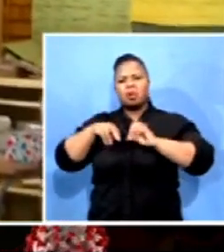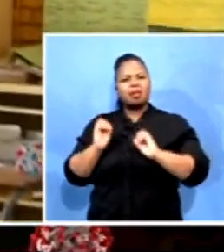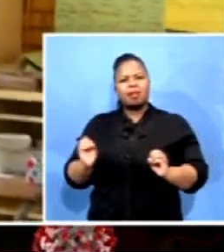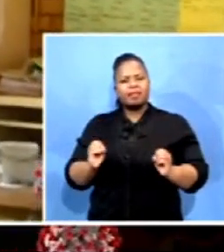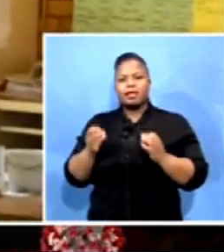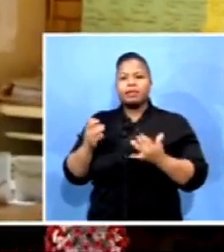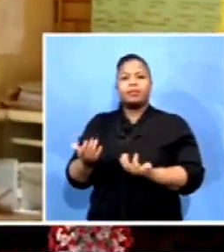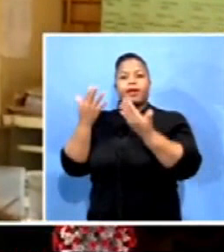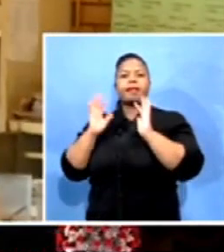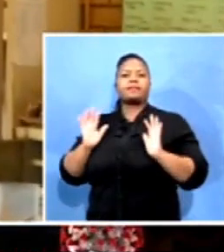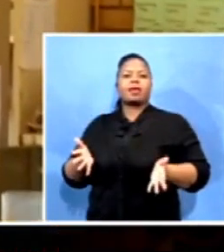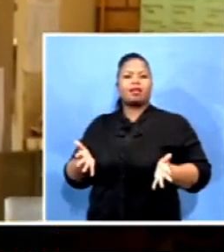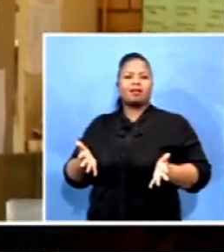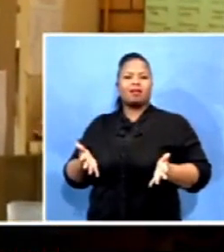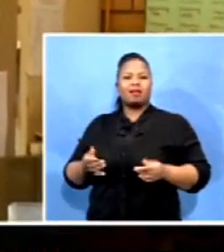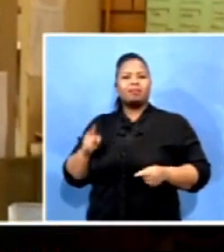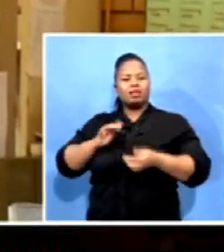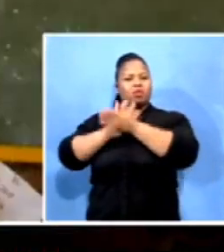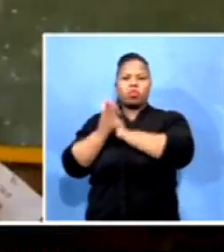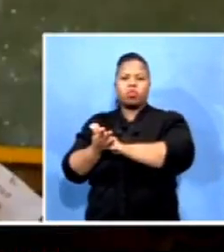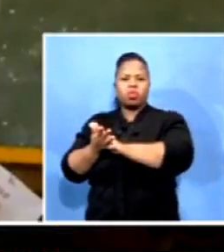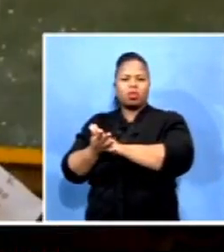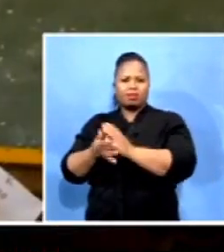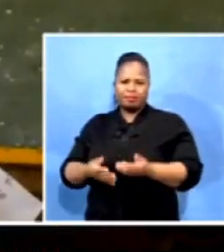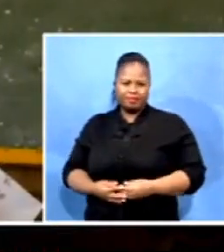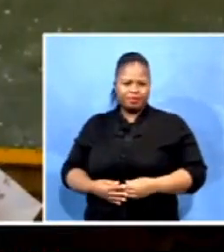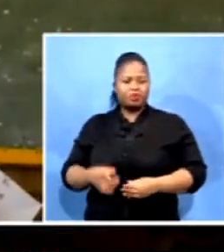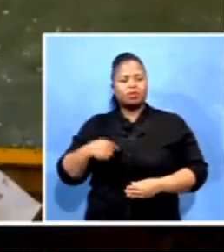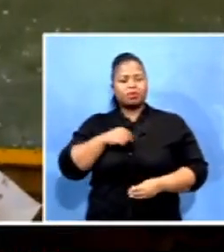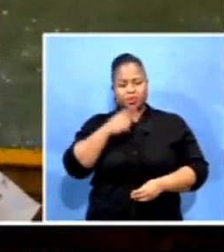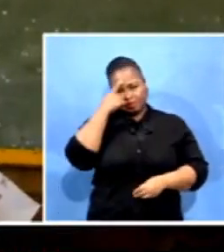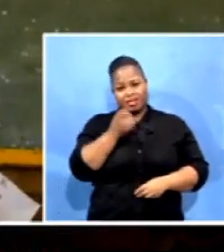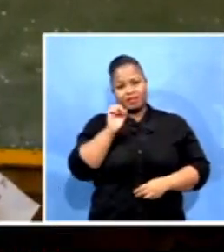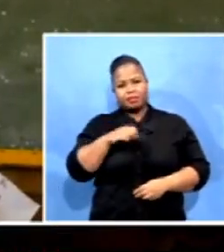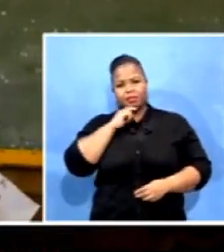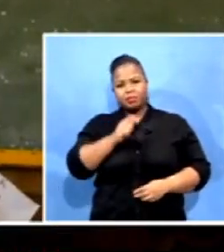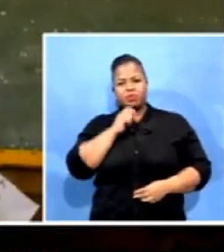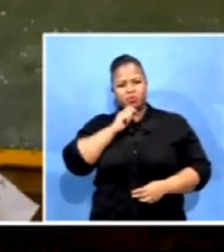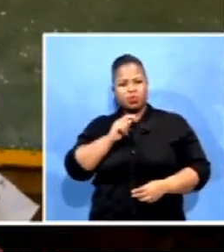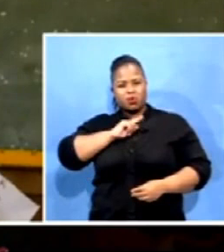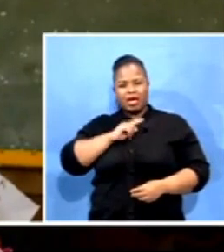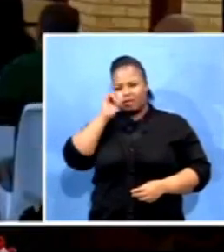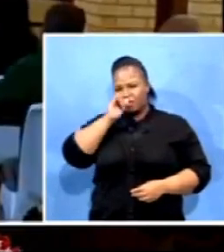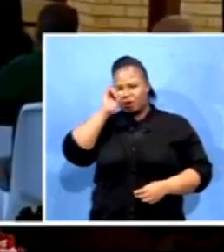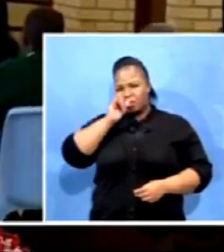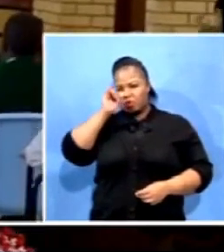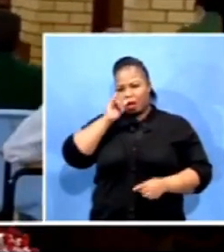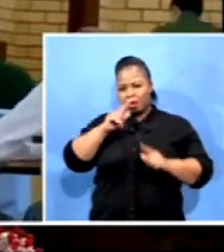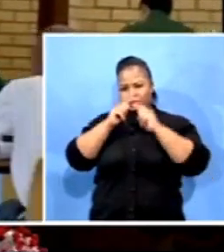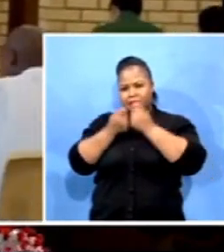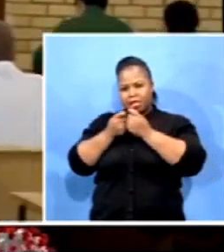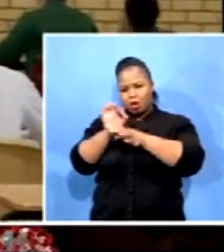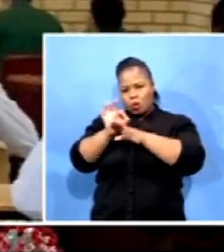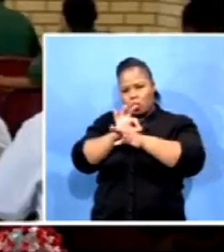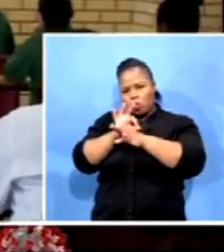schools were set alight. So we do believe that there is this criminal syndicate which wants to strong arm the government